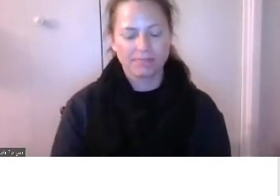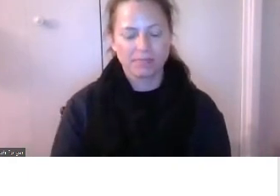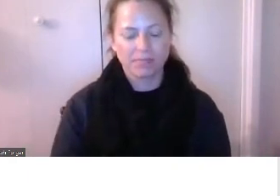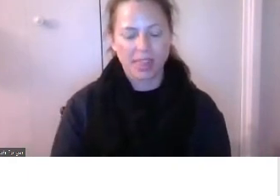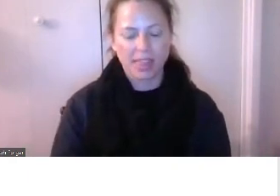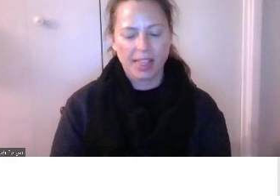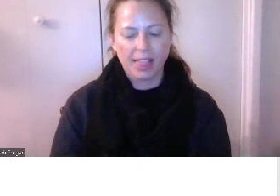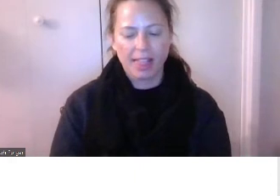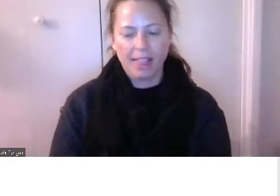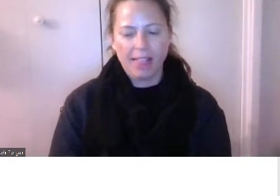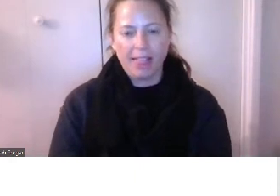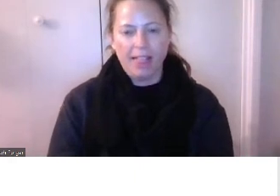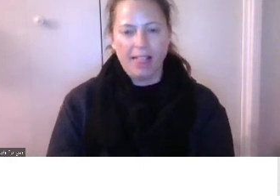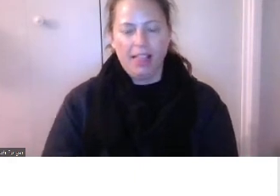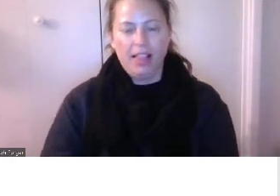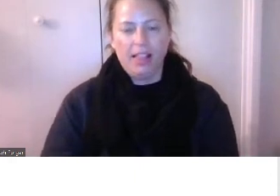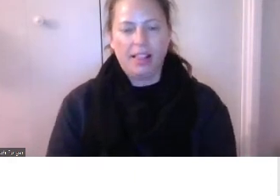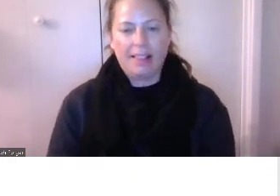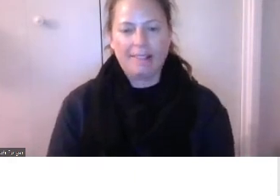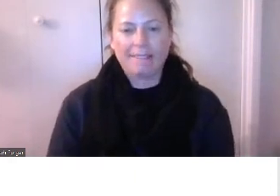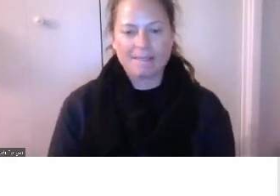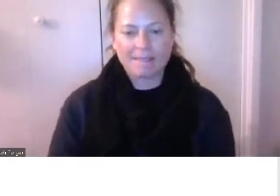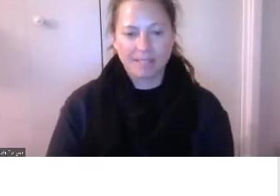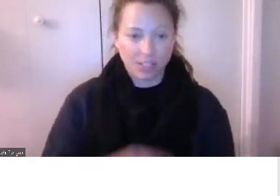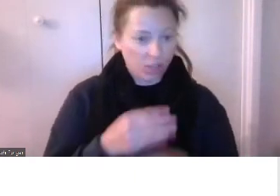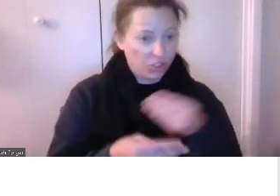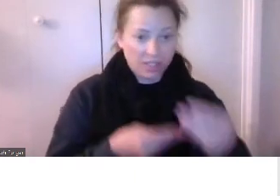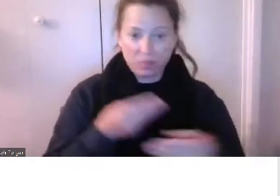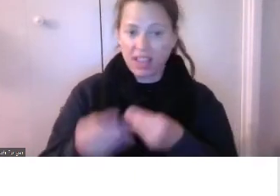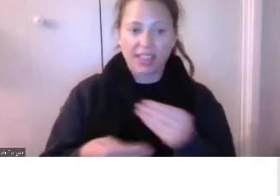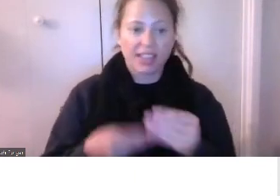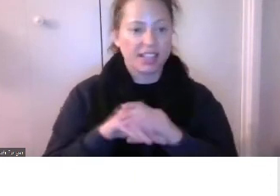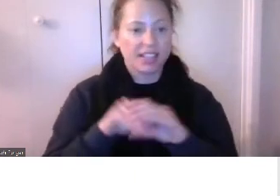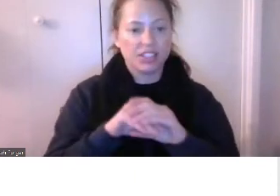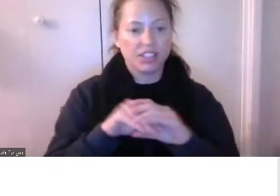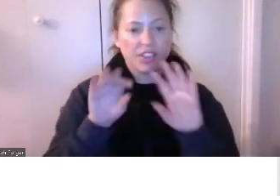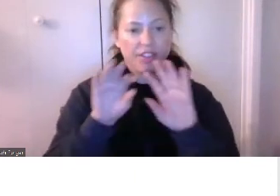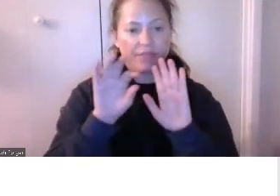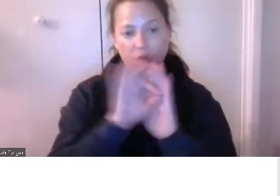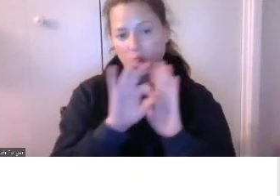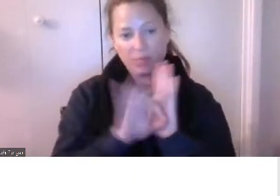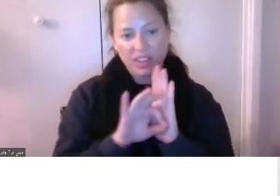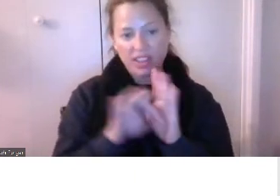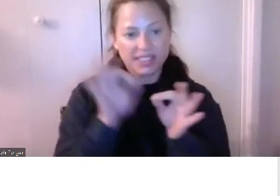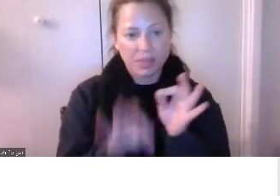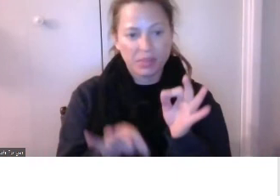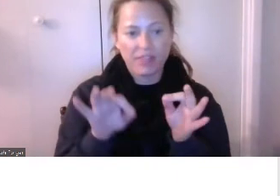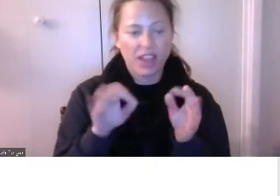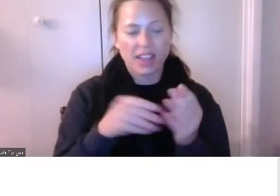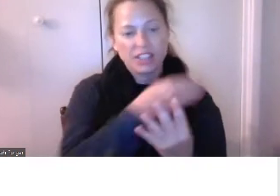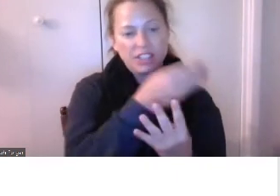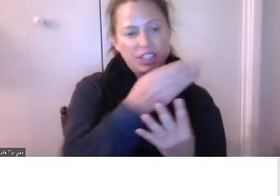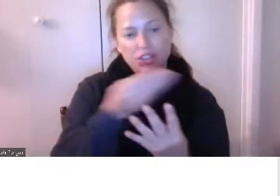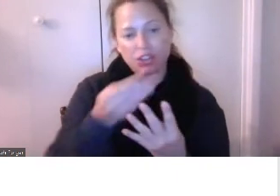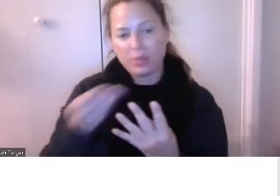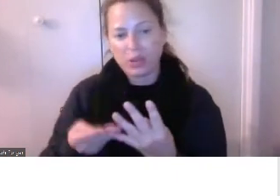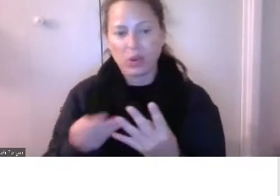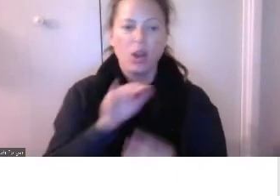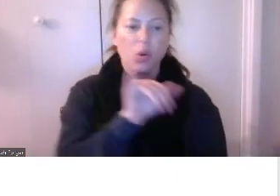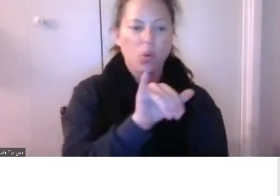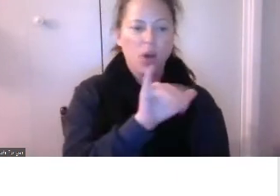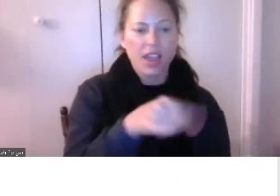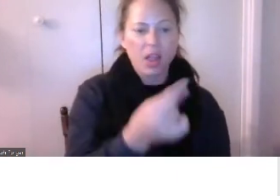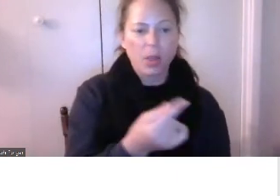Okay, so just plug it into the formula. Okay, plug it in, simplify, distribute, get y by